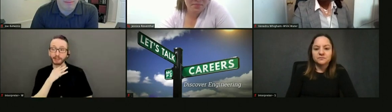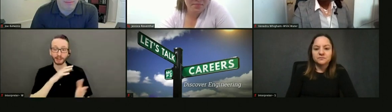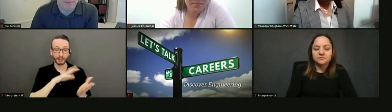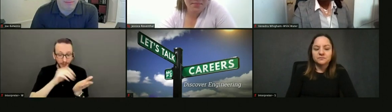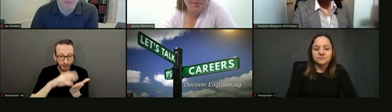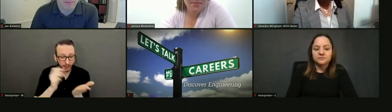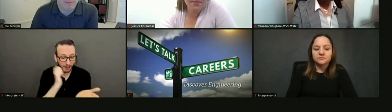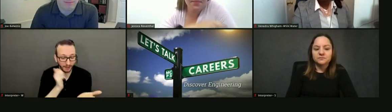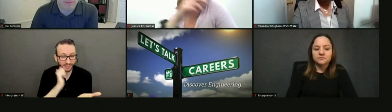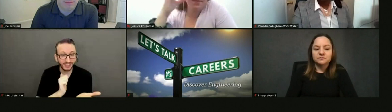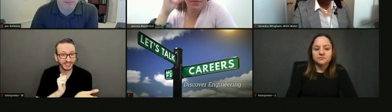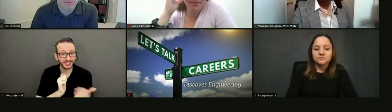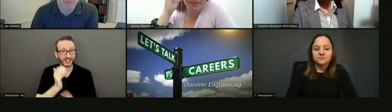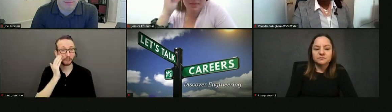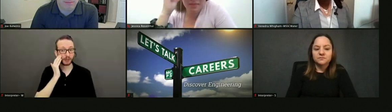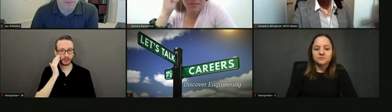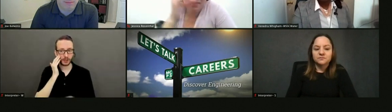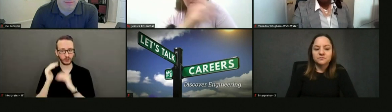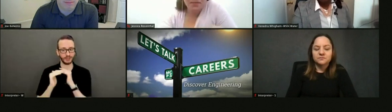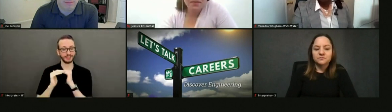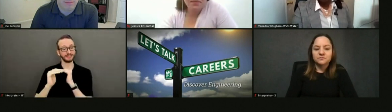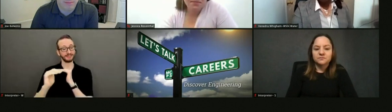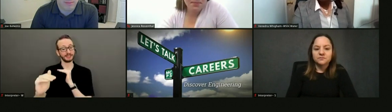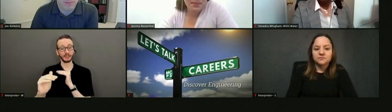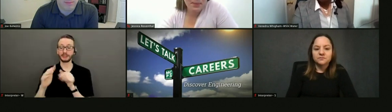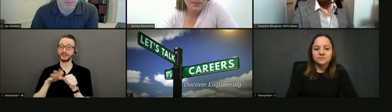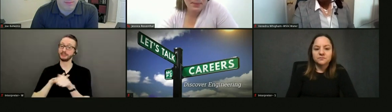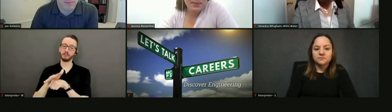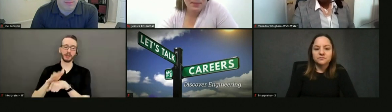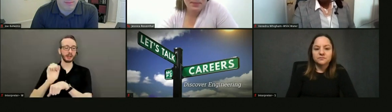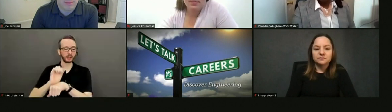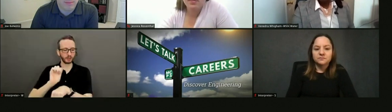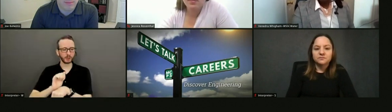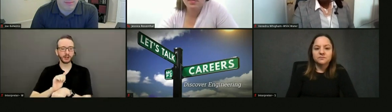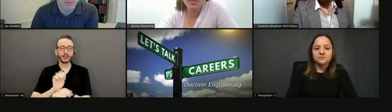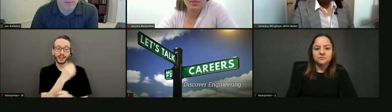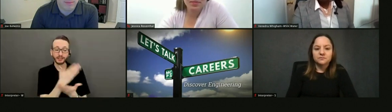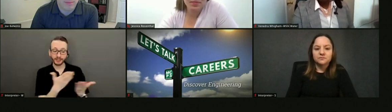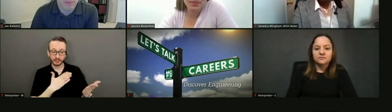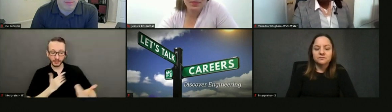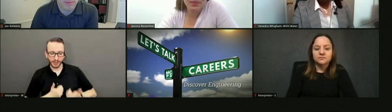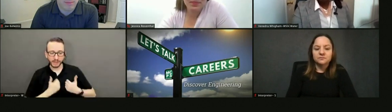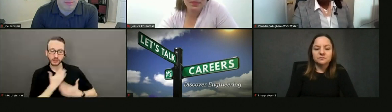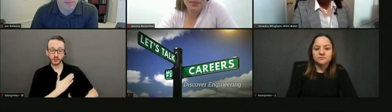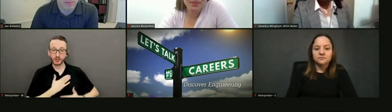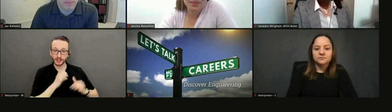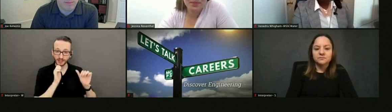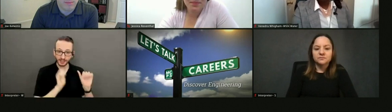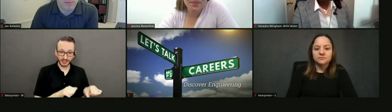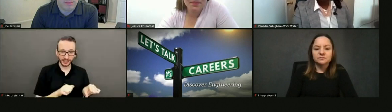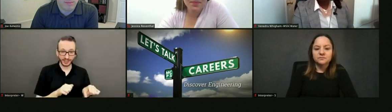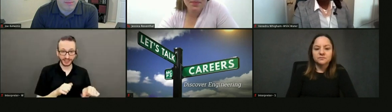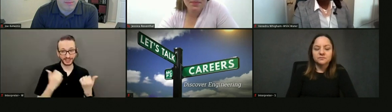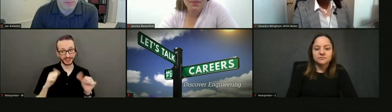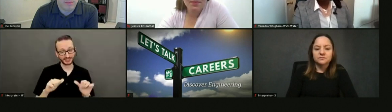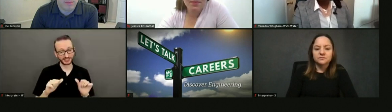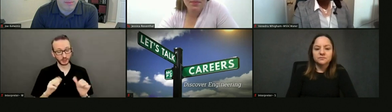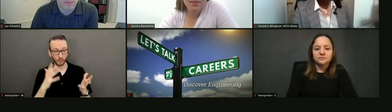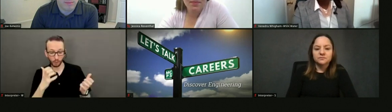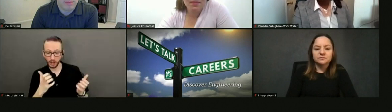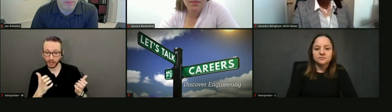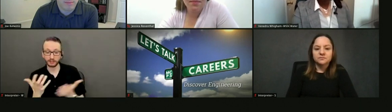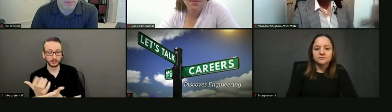day, knowing that it's a stable career and I can do the other things in my life and being in demand also kind of feels really